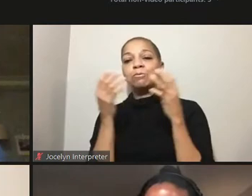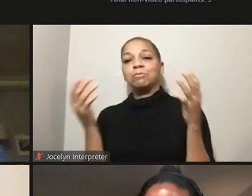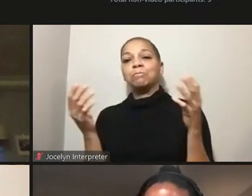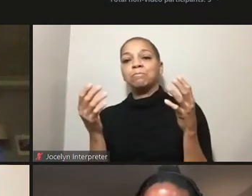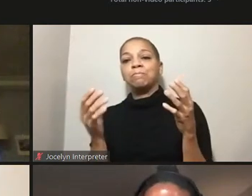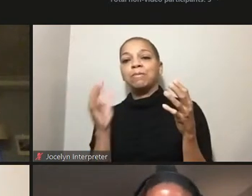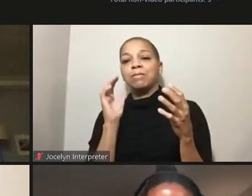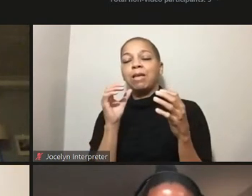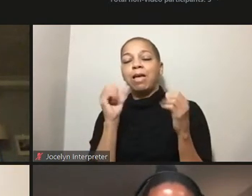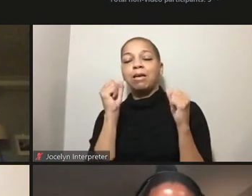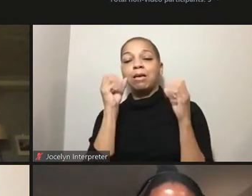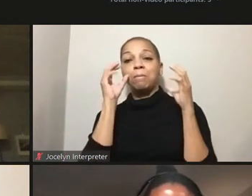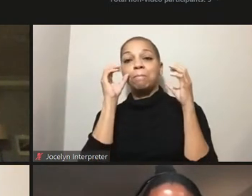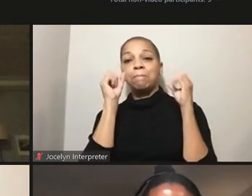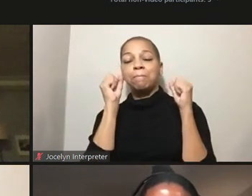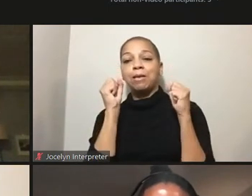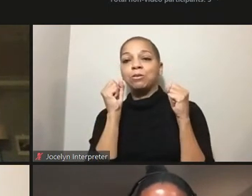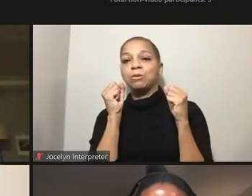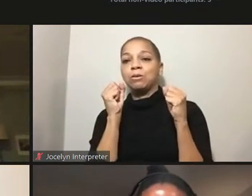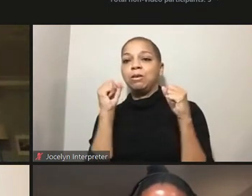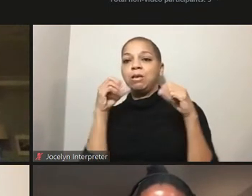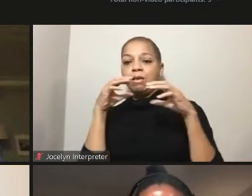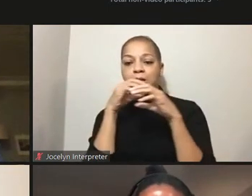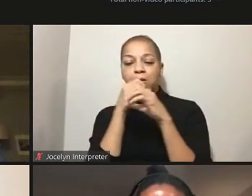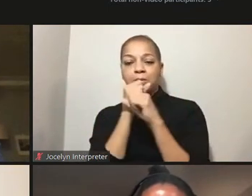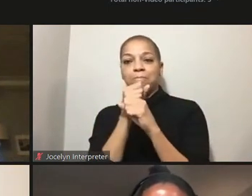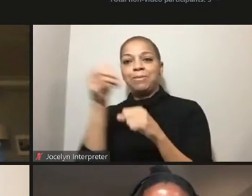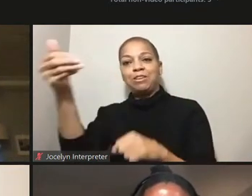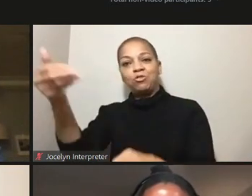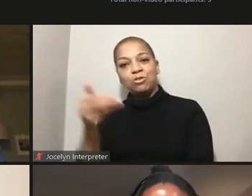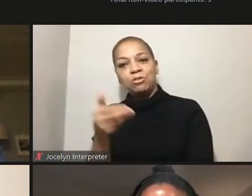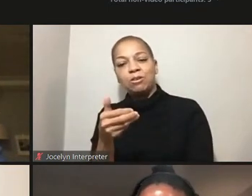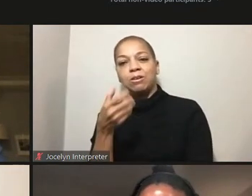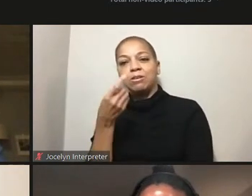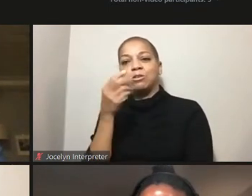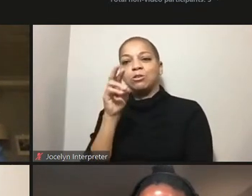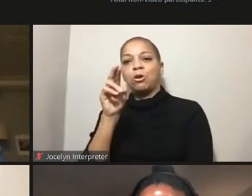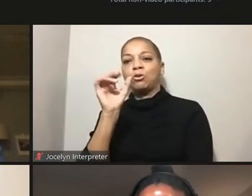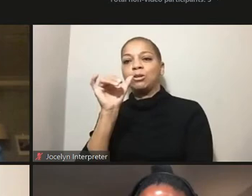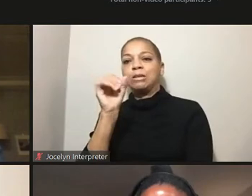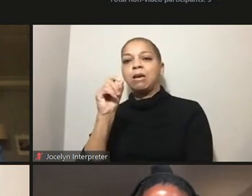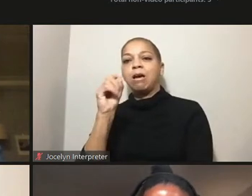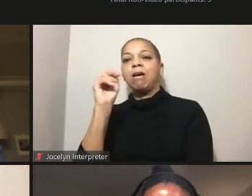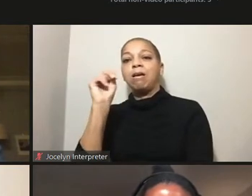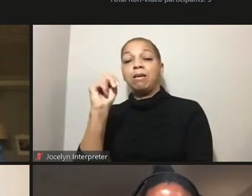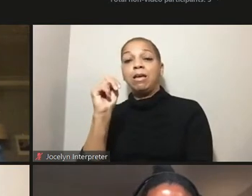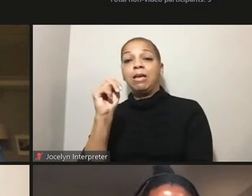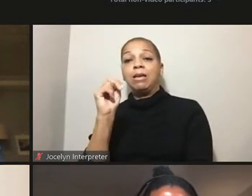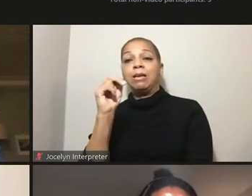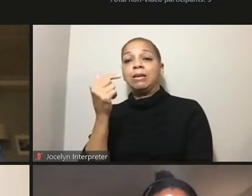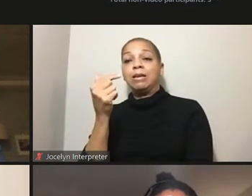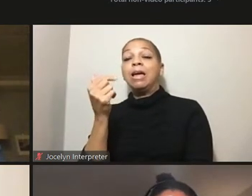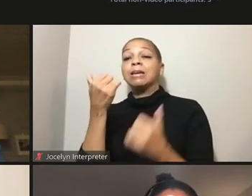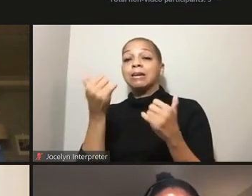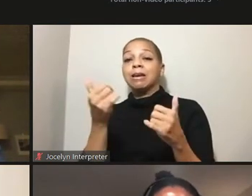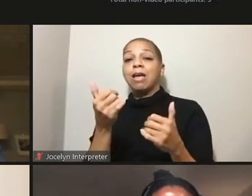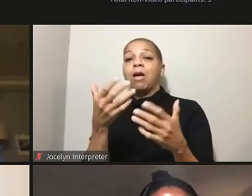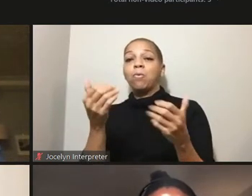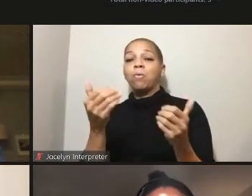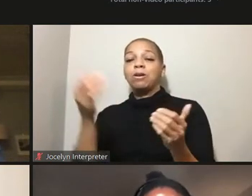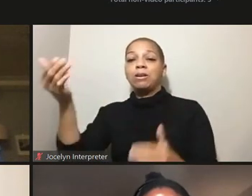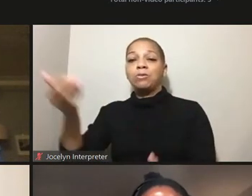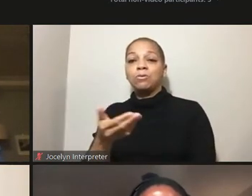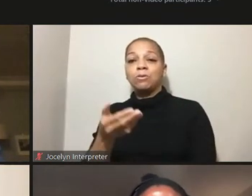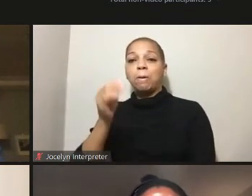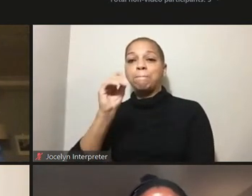that amazing, insightful, and comprehensive introduction, Dr. Young. I'd now like to introduce to you our moderator for the